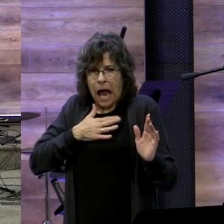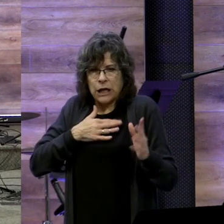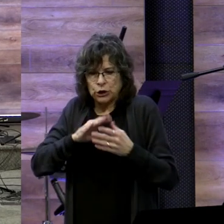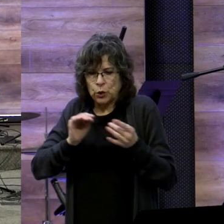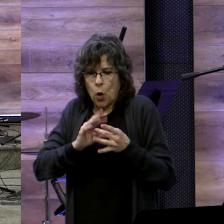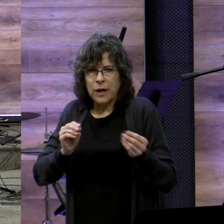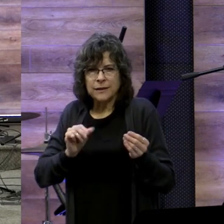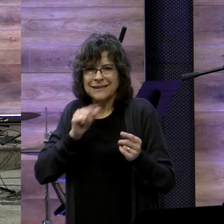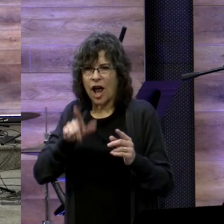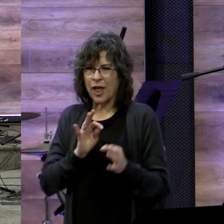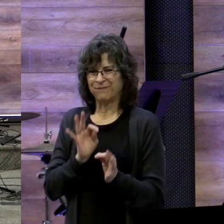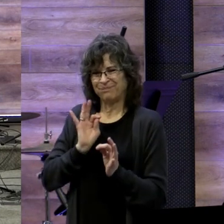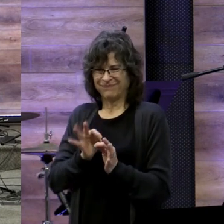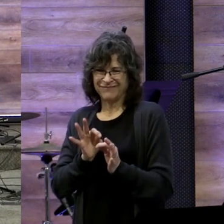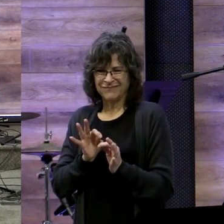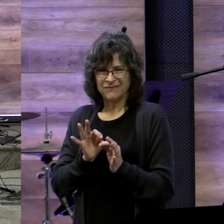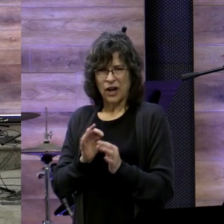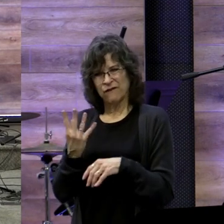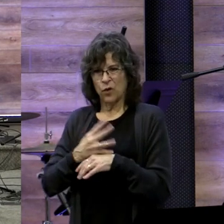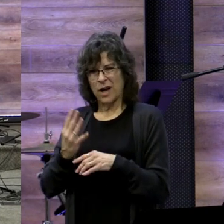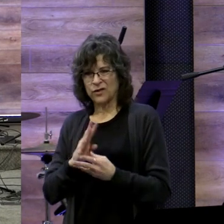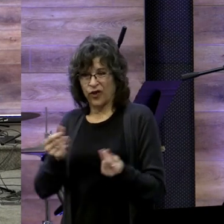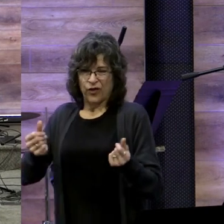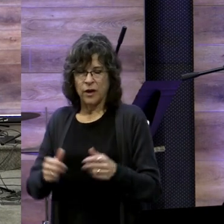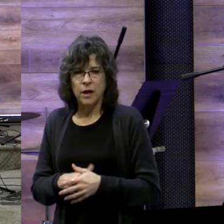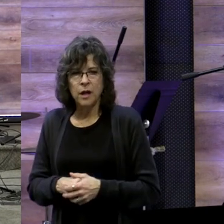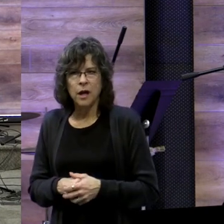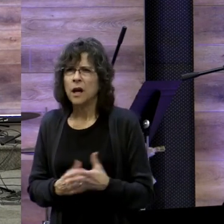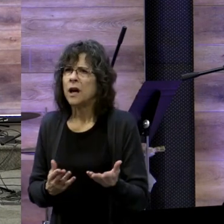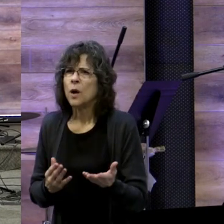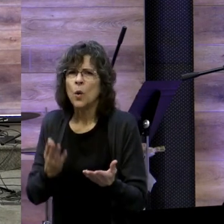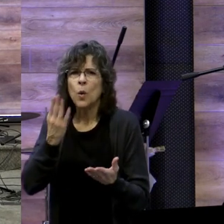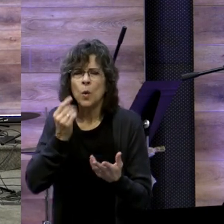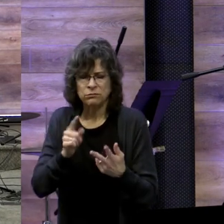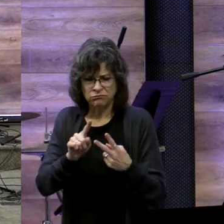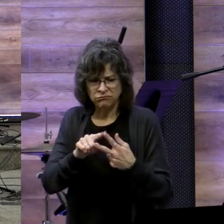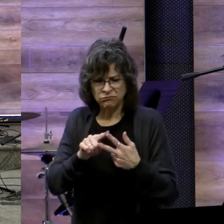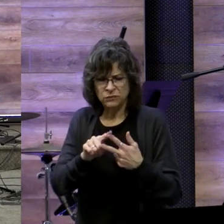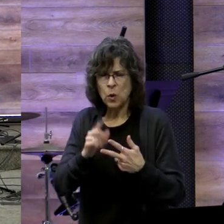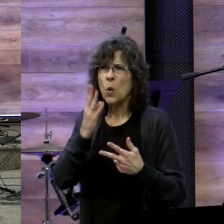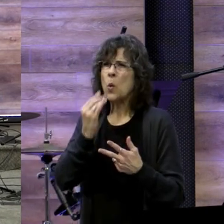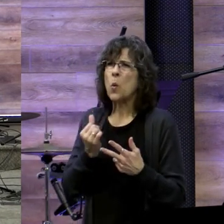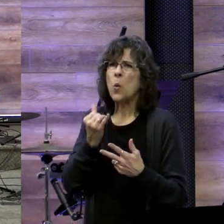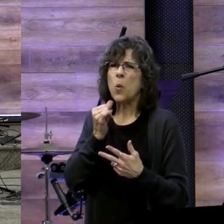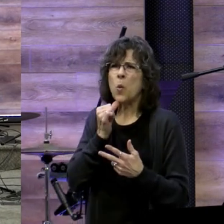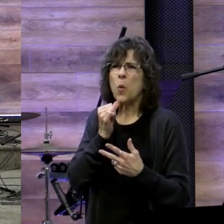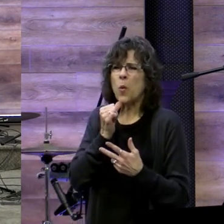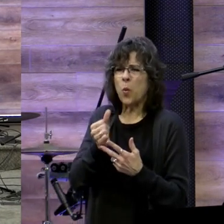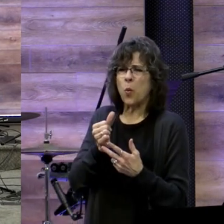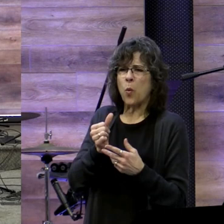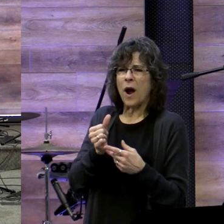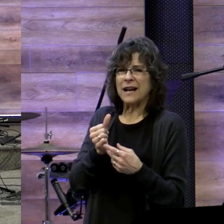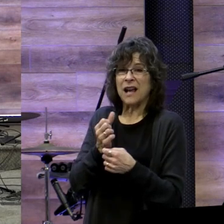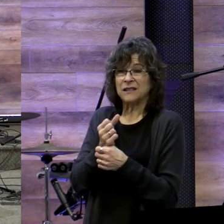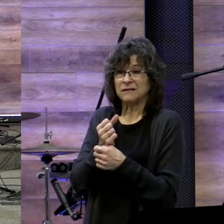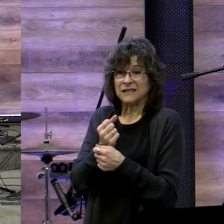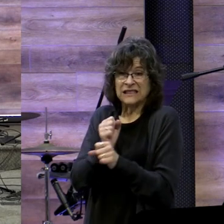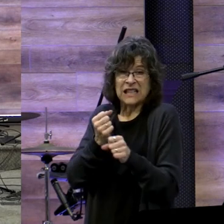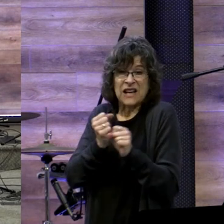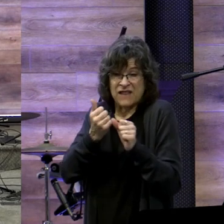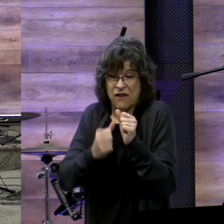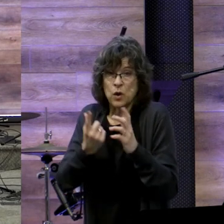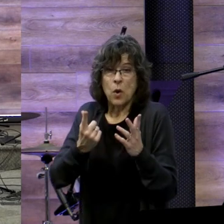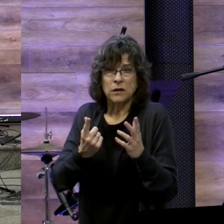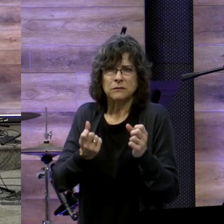bow? And second, why doesn't Jesus spare everyone death? Why is it that he heals Lazarus, but many other